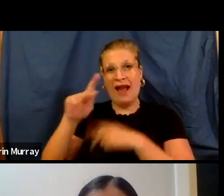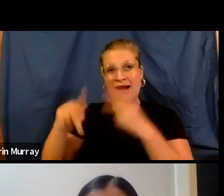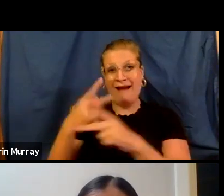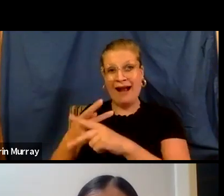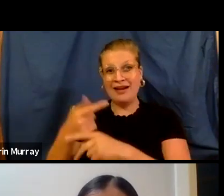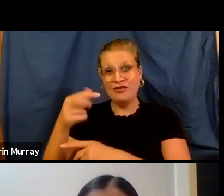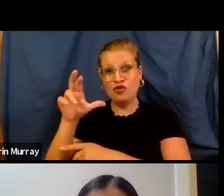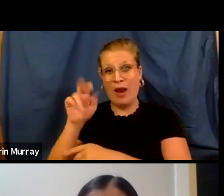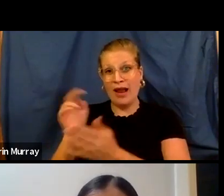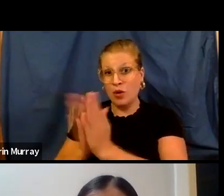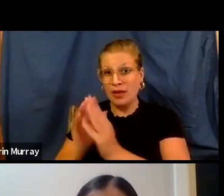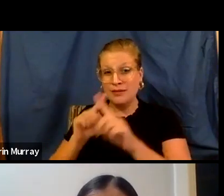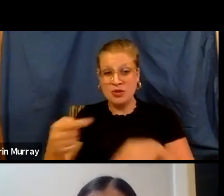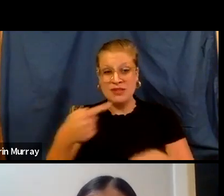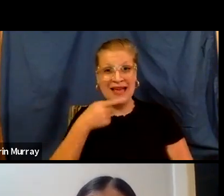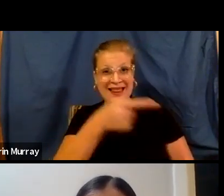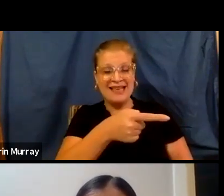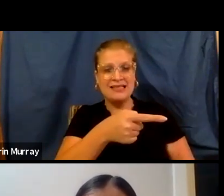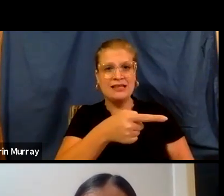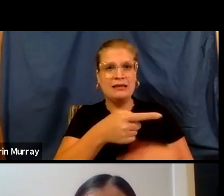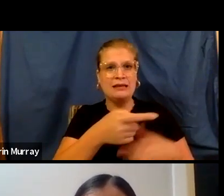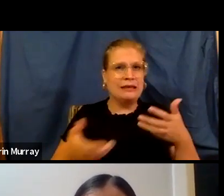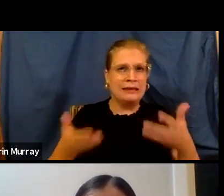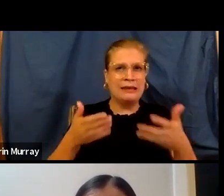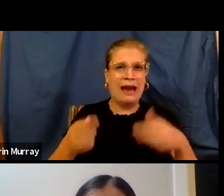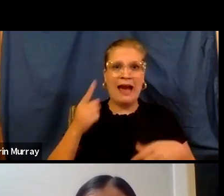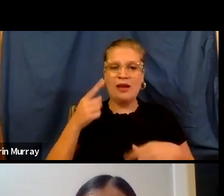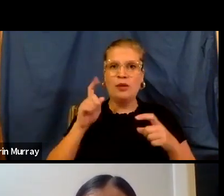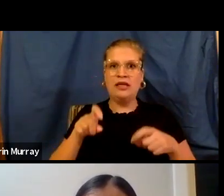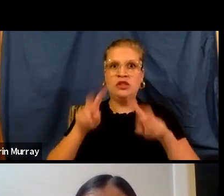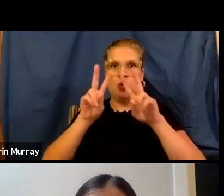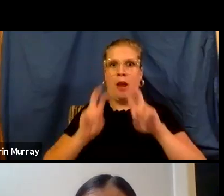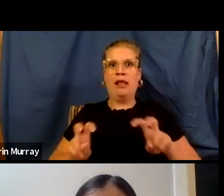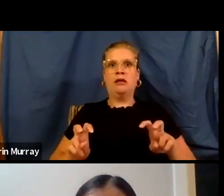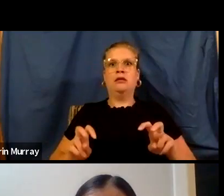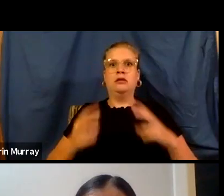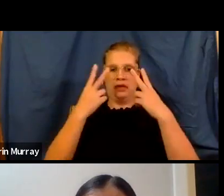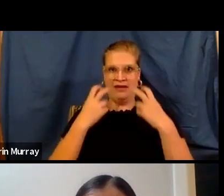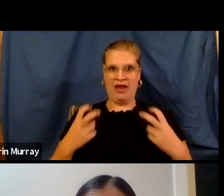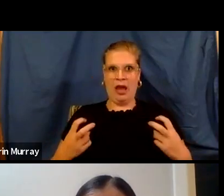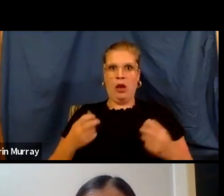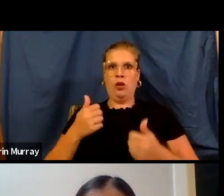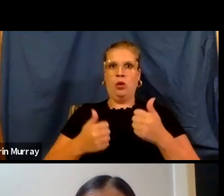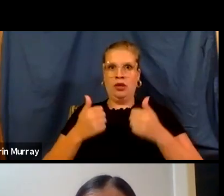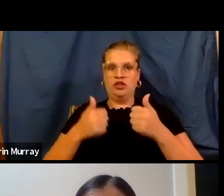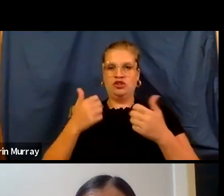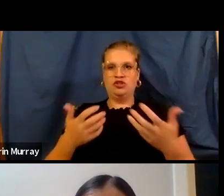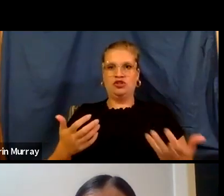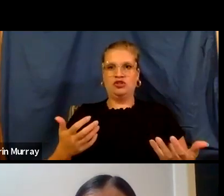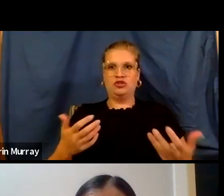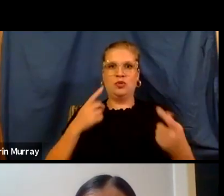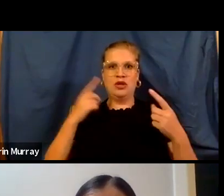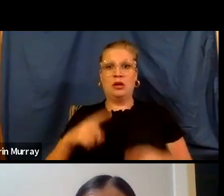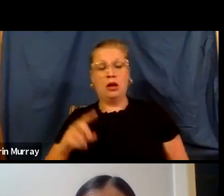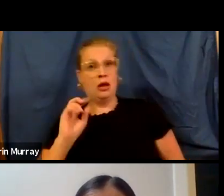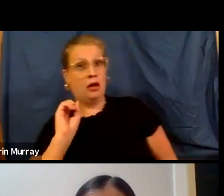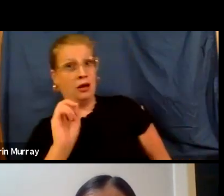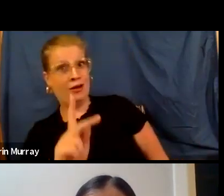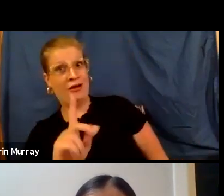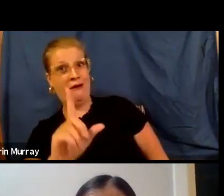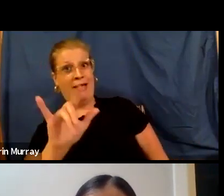request and you're saying this is being put together, I think that we need to reevaluate exactly what's being put together. Okay, Mr. Linehan. That's why